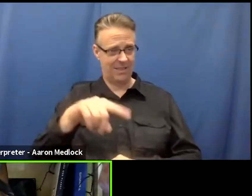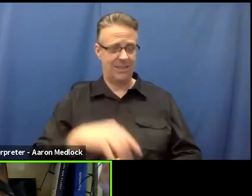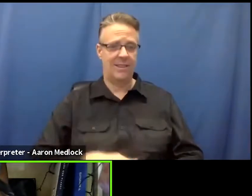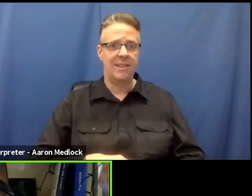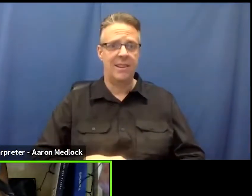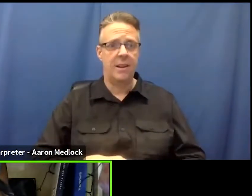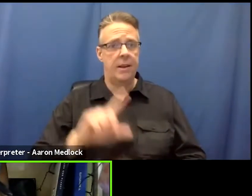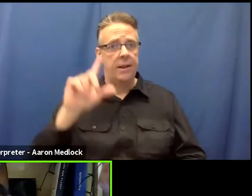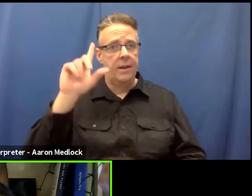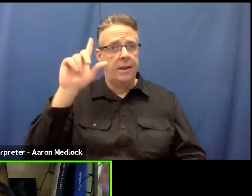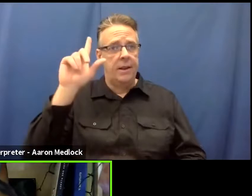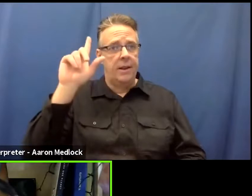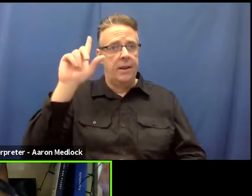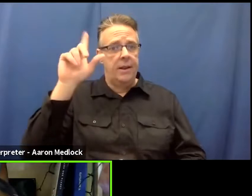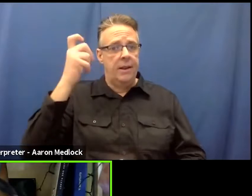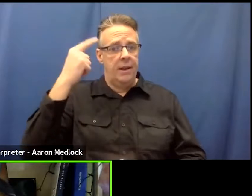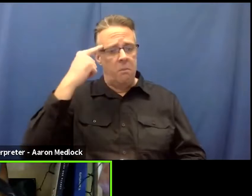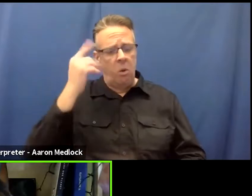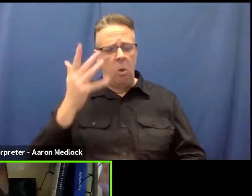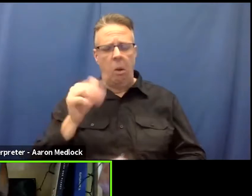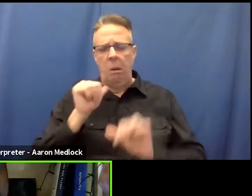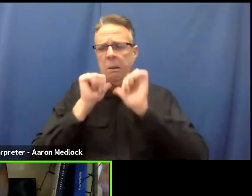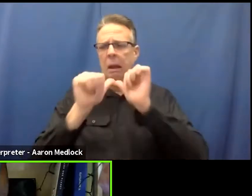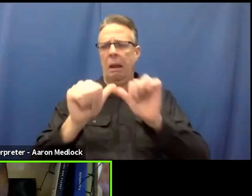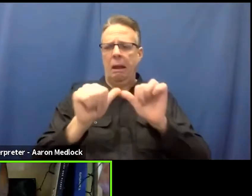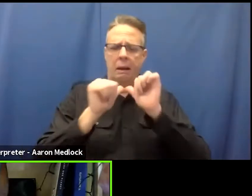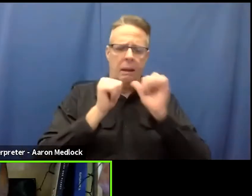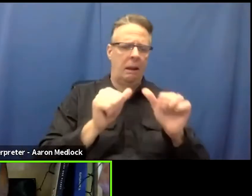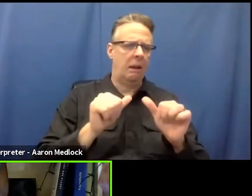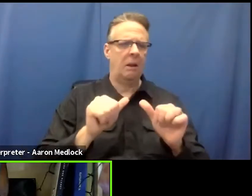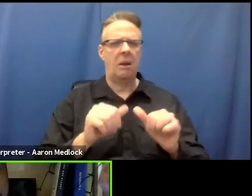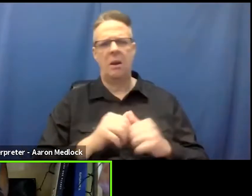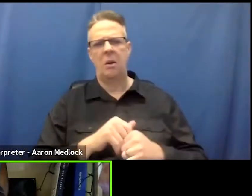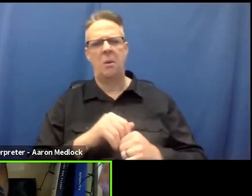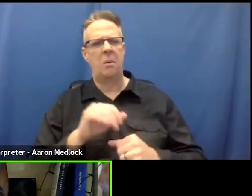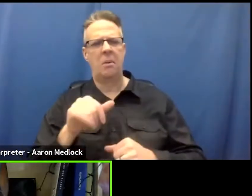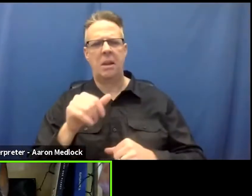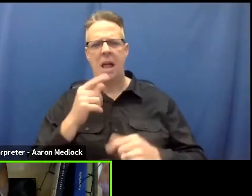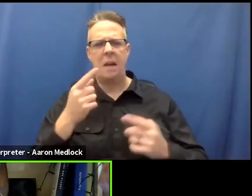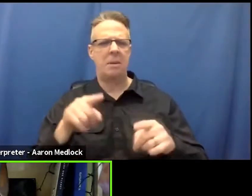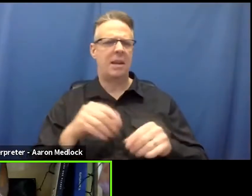government, they denied all of this. When this happened here in the UK,